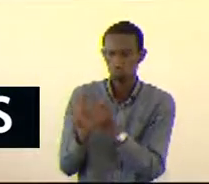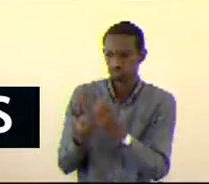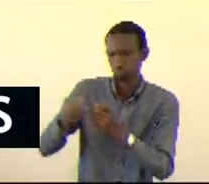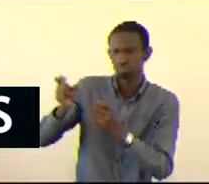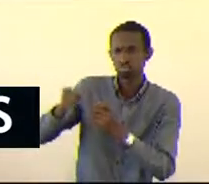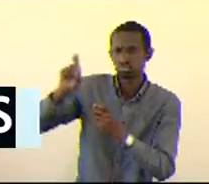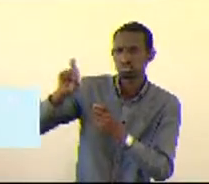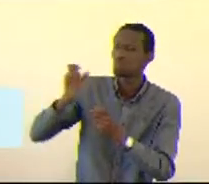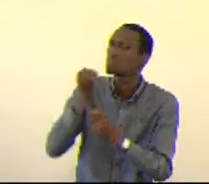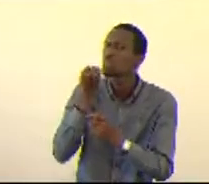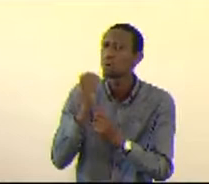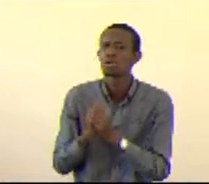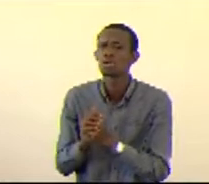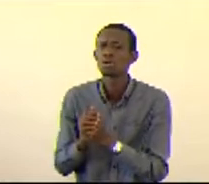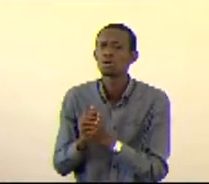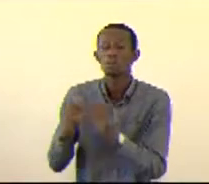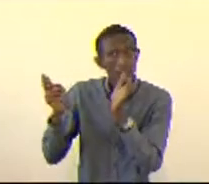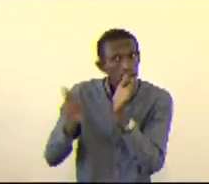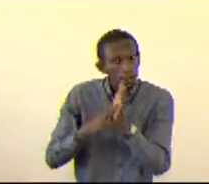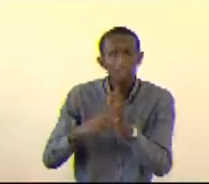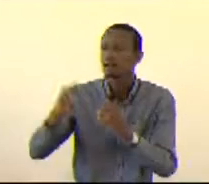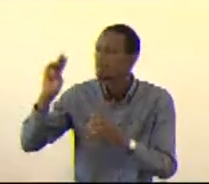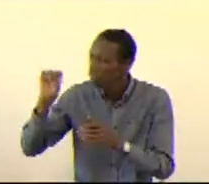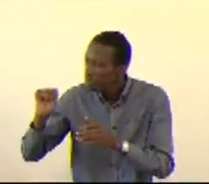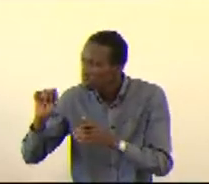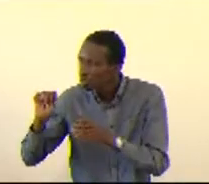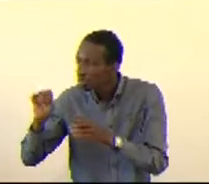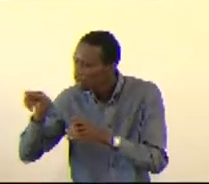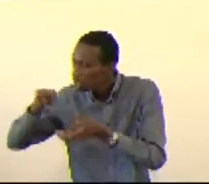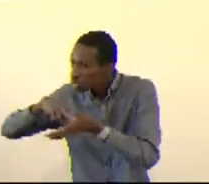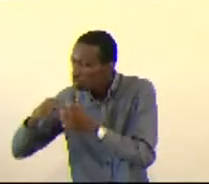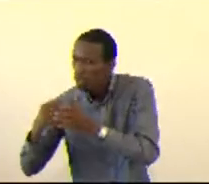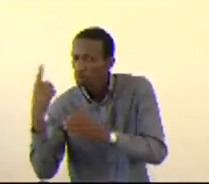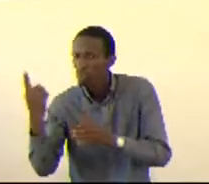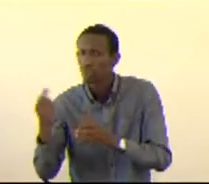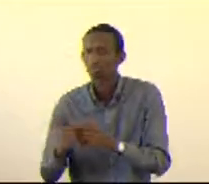20 to zero is going to be equal to M, which is 1, times C, which is